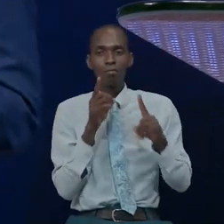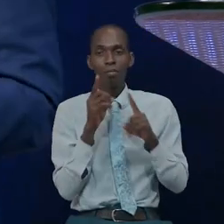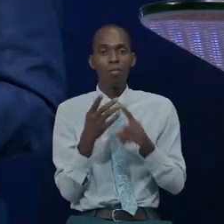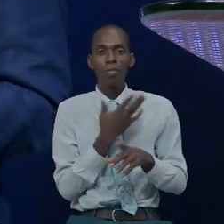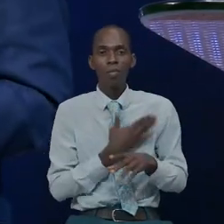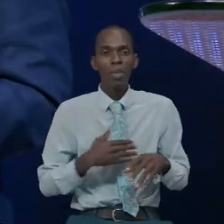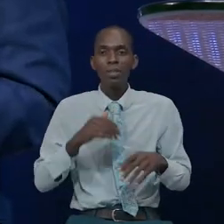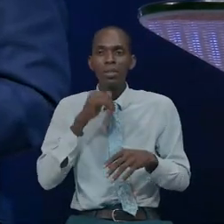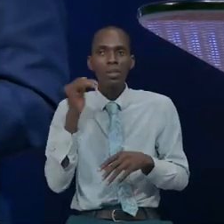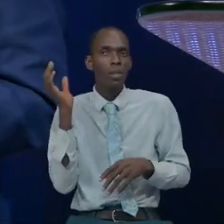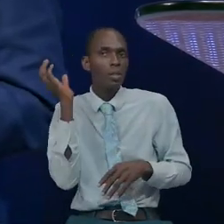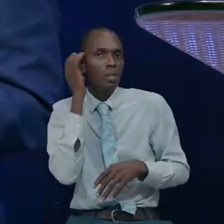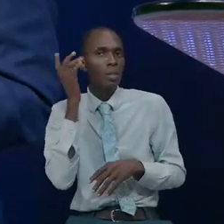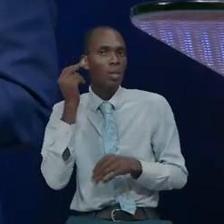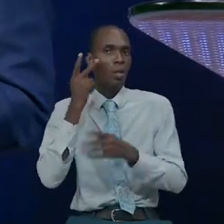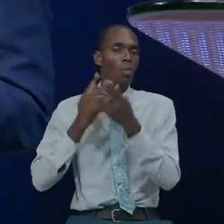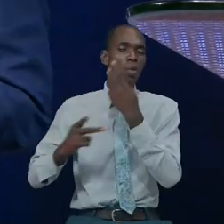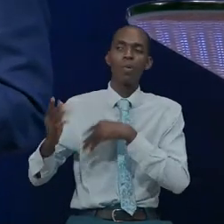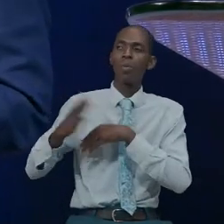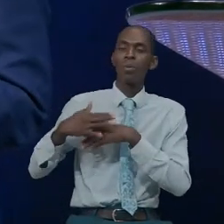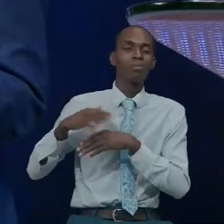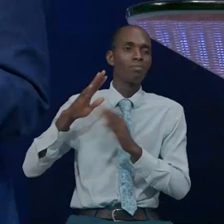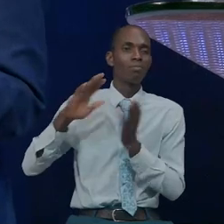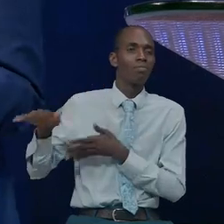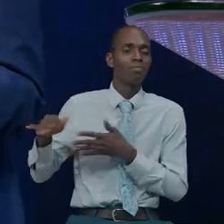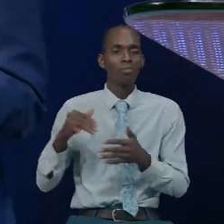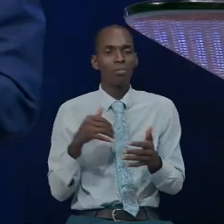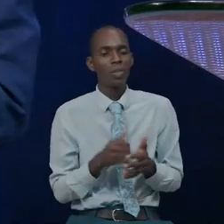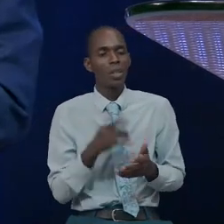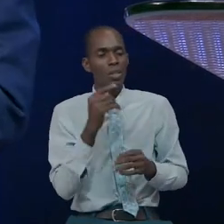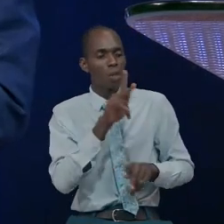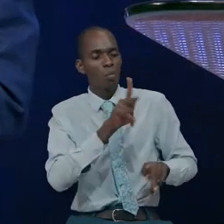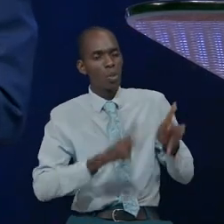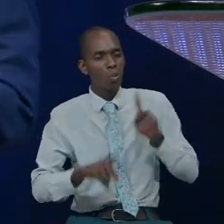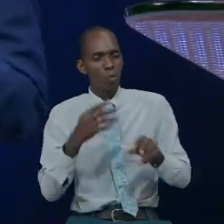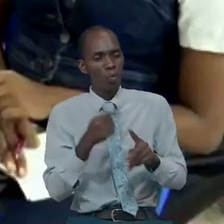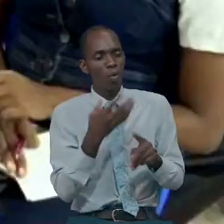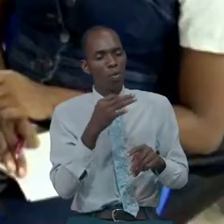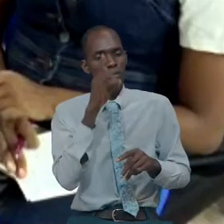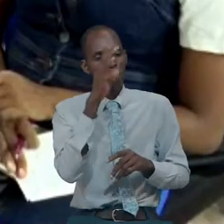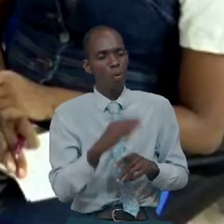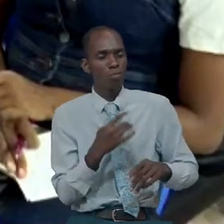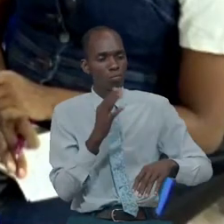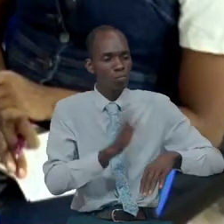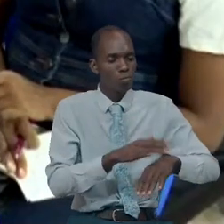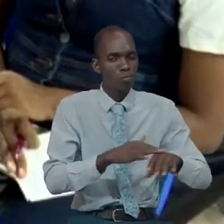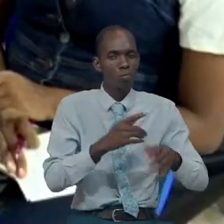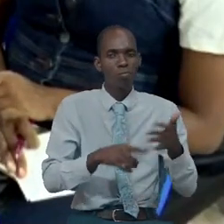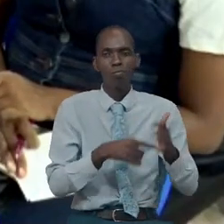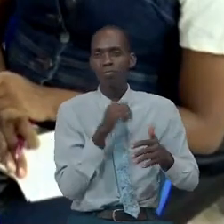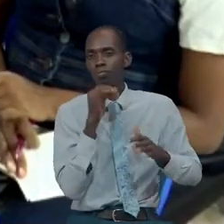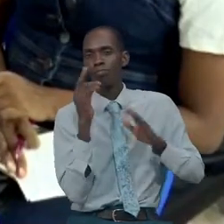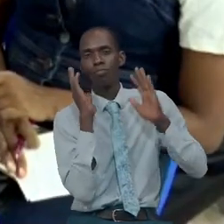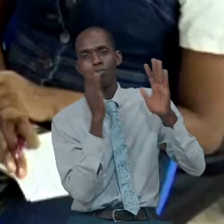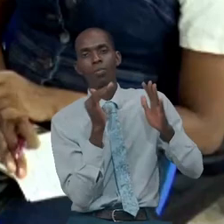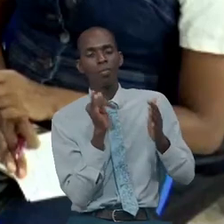wasn't listening to the prophets anymore. He wasn't listening to the proclaimers of the word anymore. He wasn't even evaluating what he